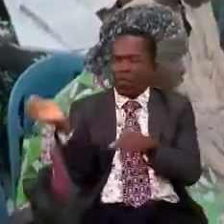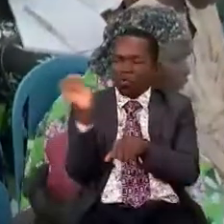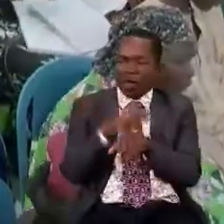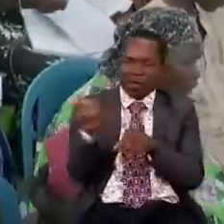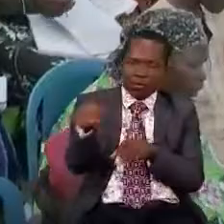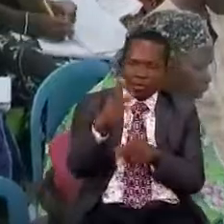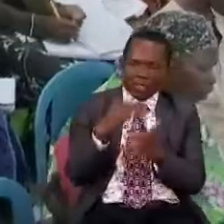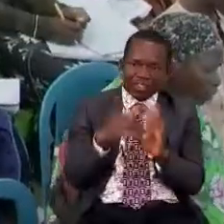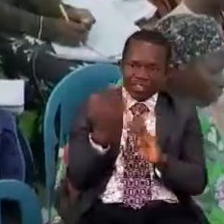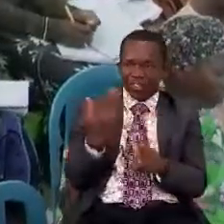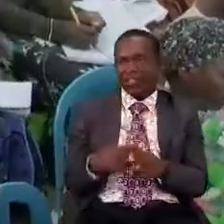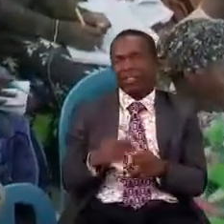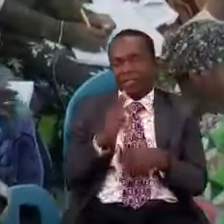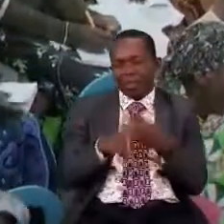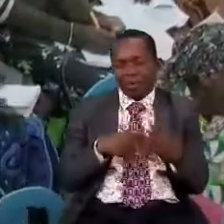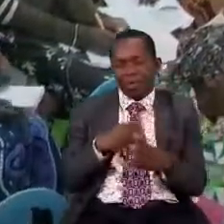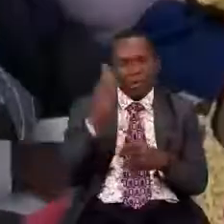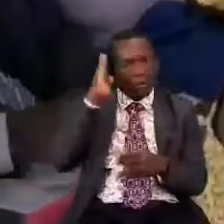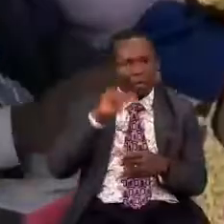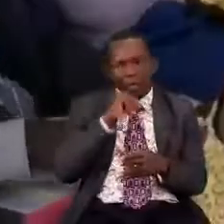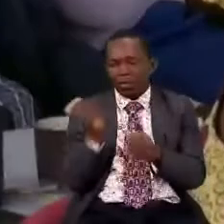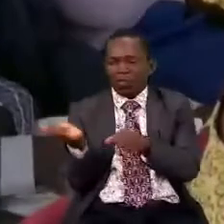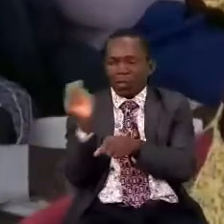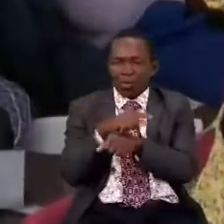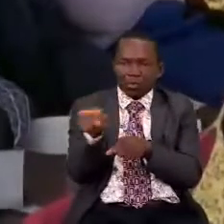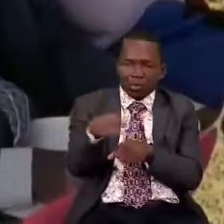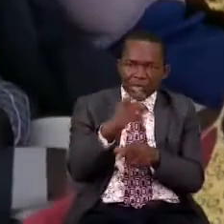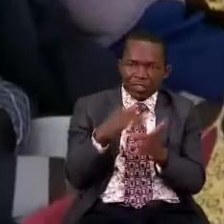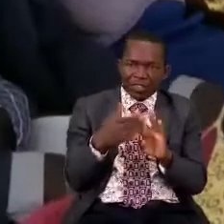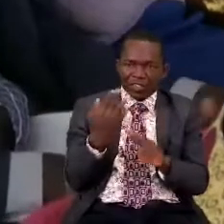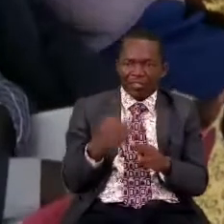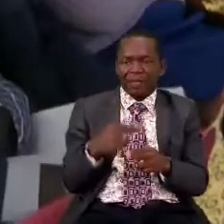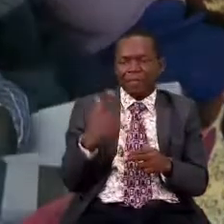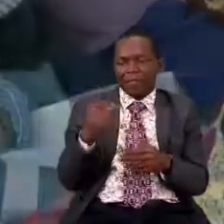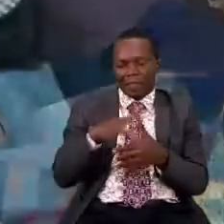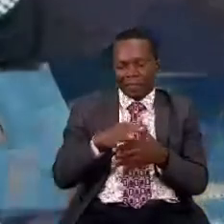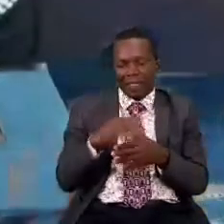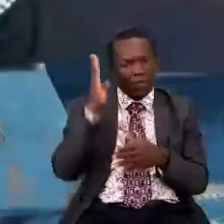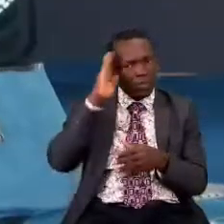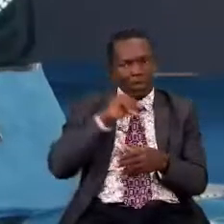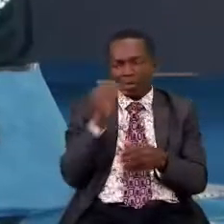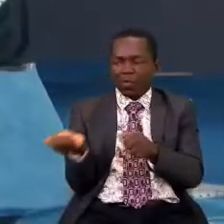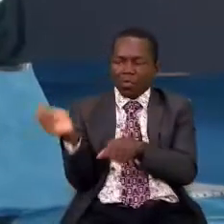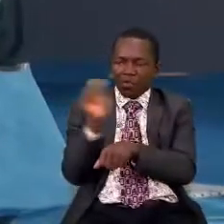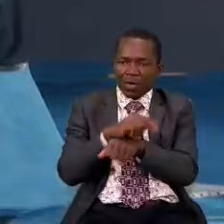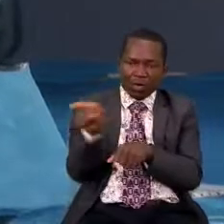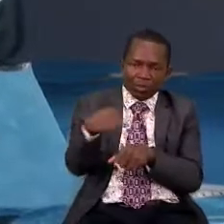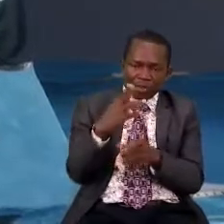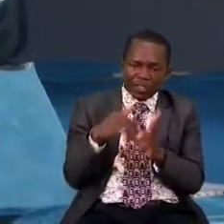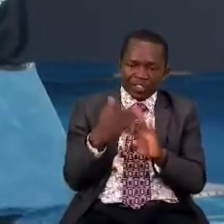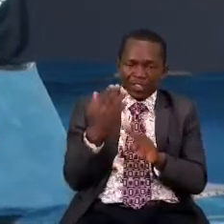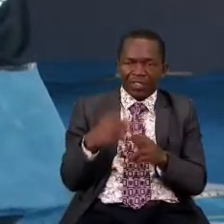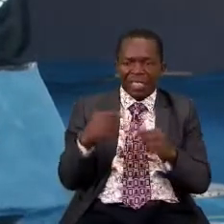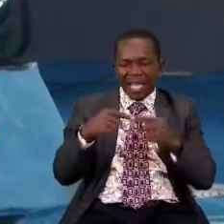you. Enemies will not conquer you. And the people who stand in the way, and they said, okay, let him come. Let